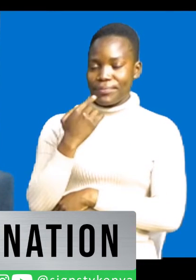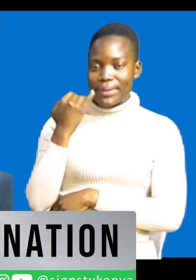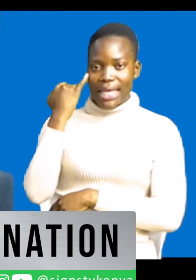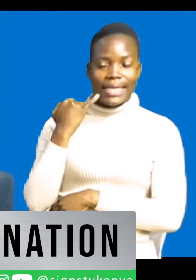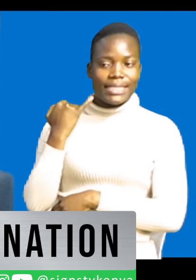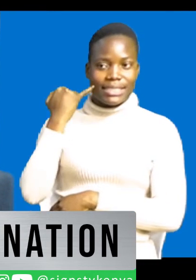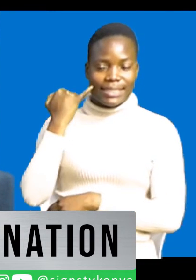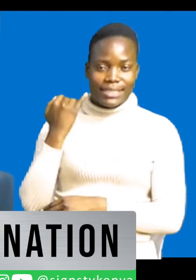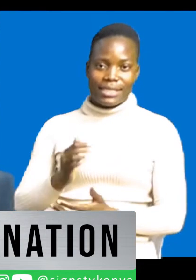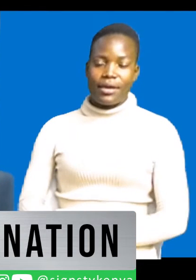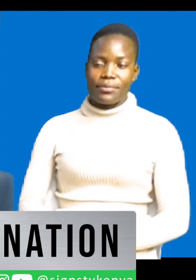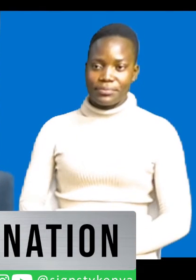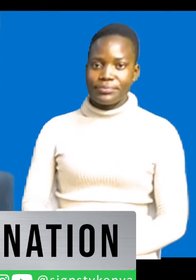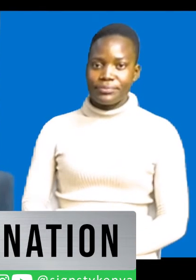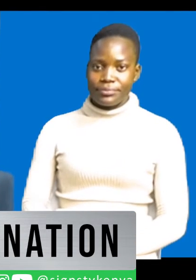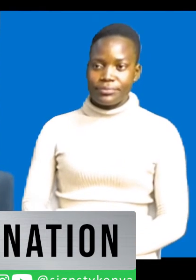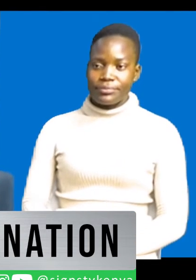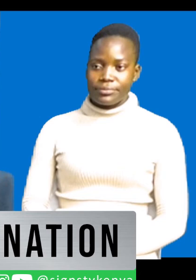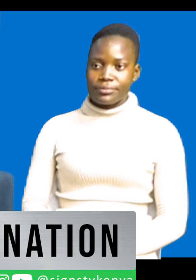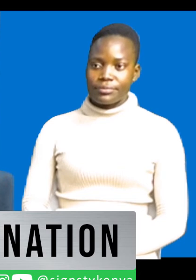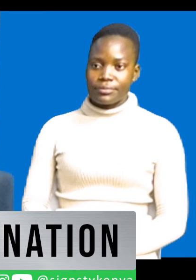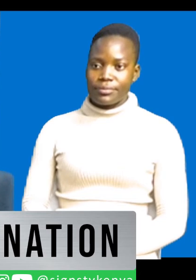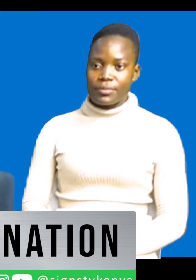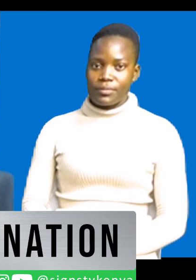is Jedida Wafula.